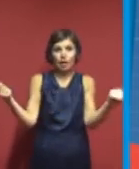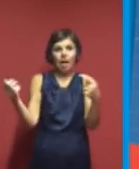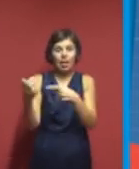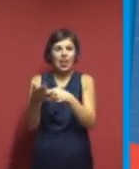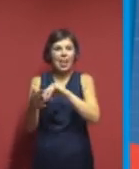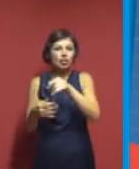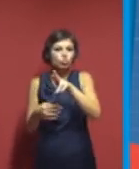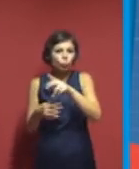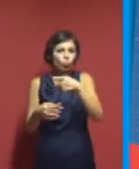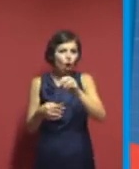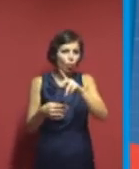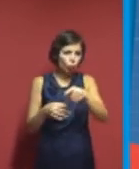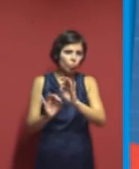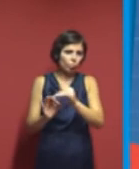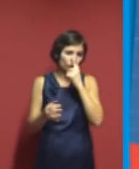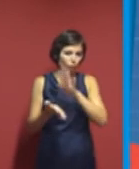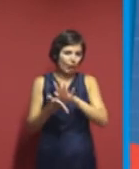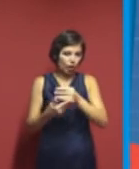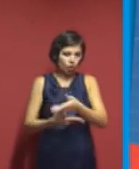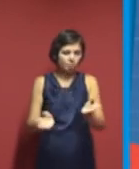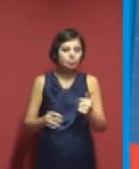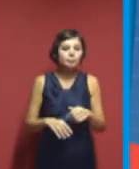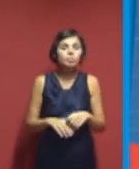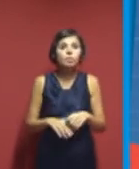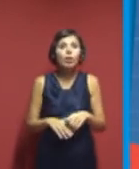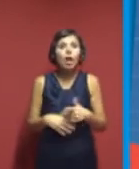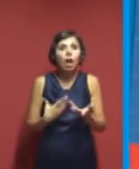light again through Jugad.